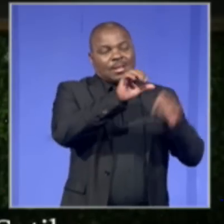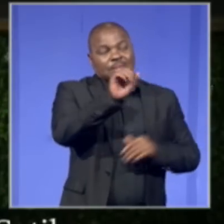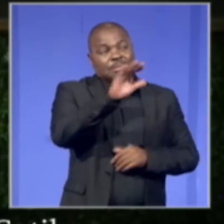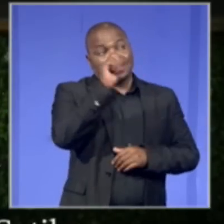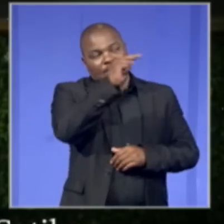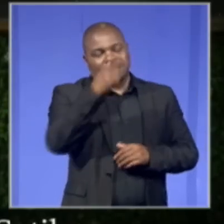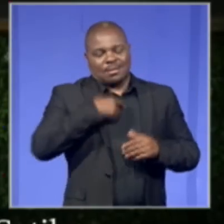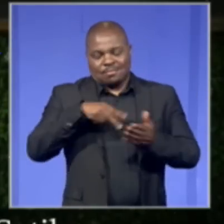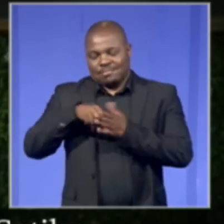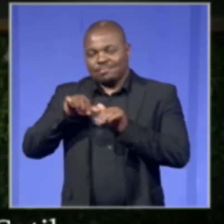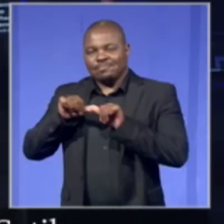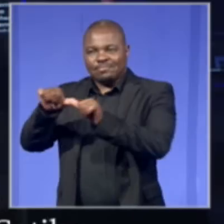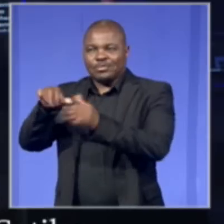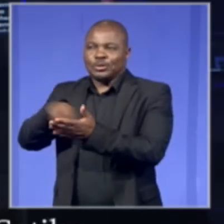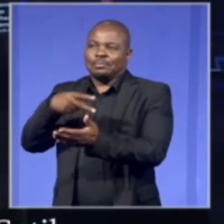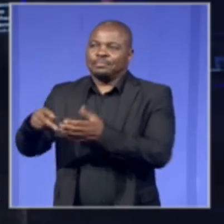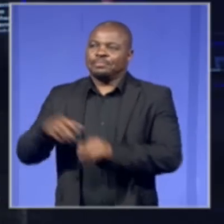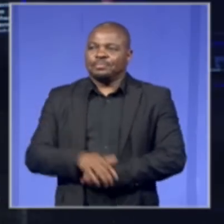dansa